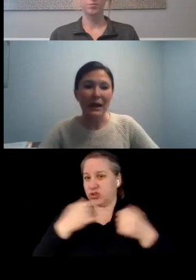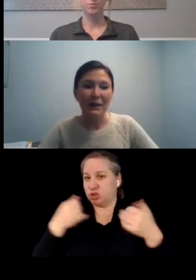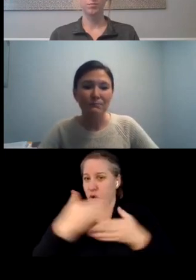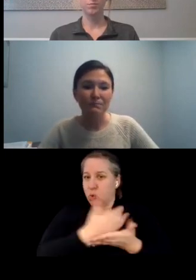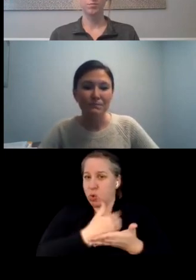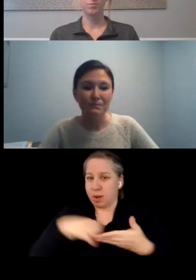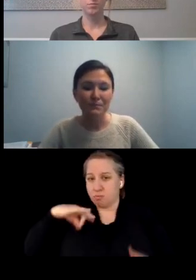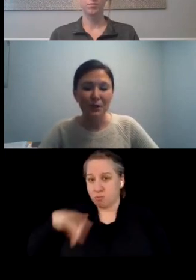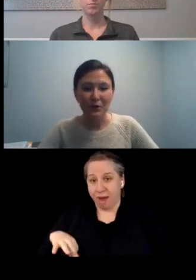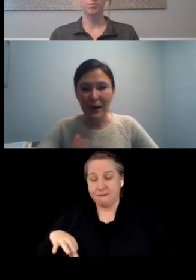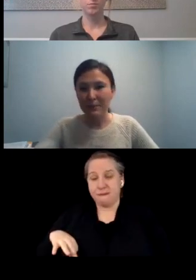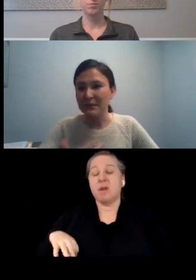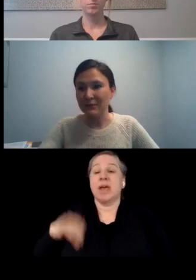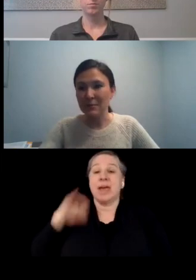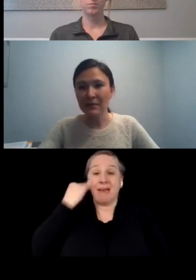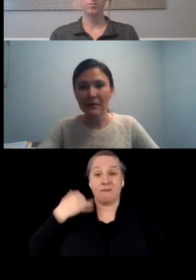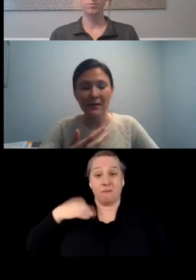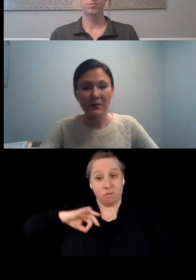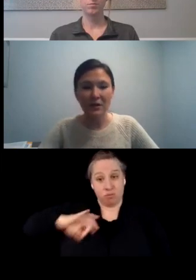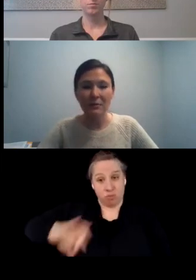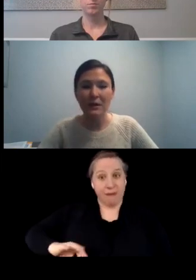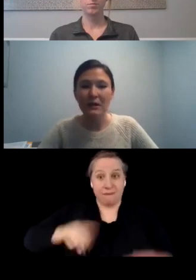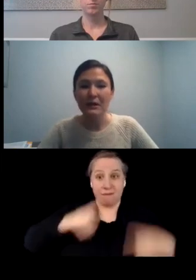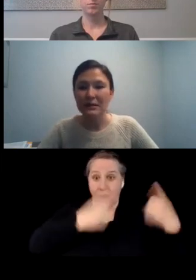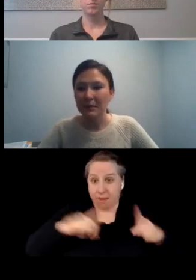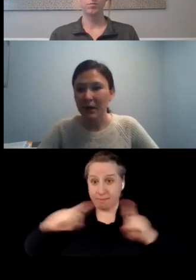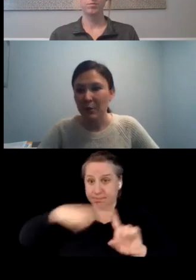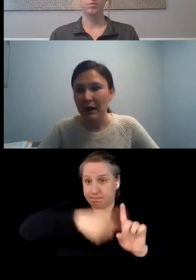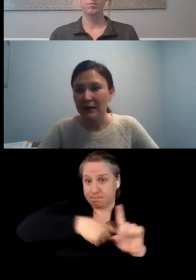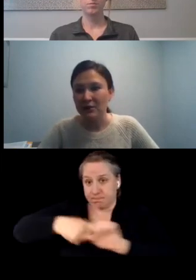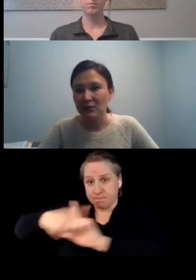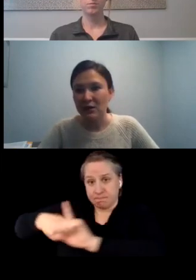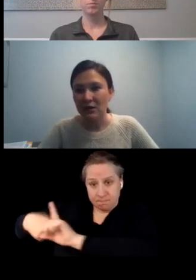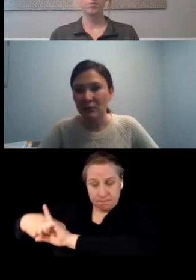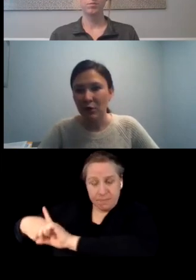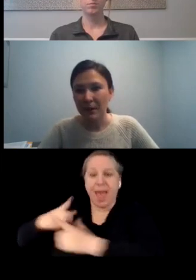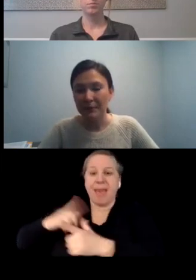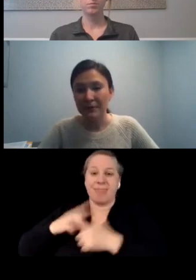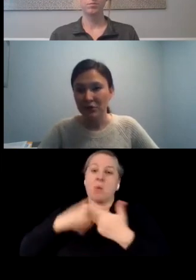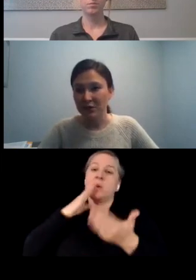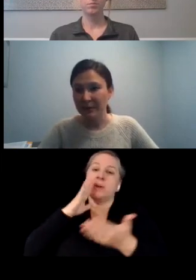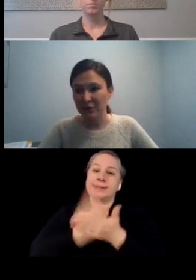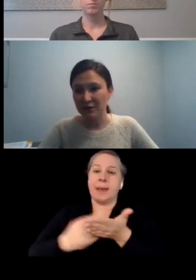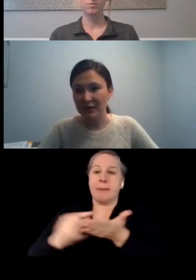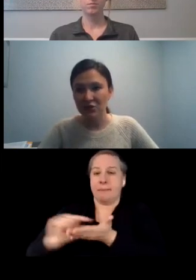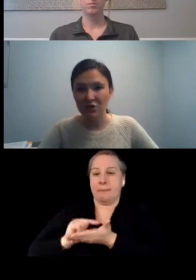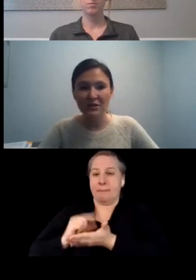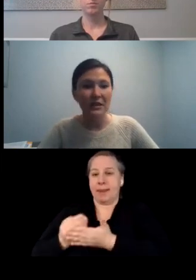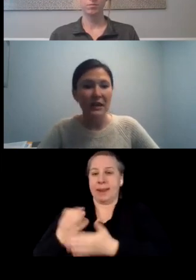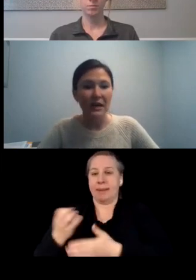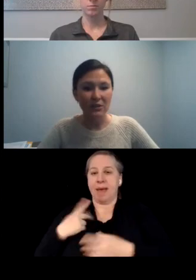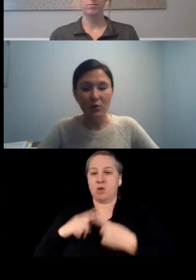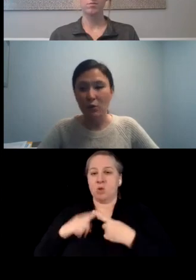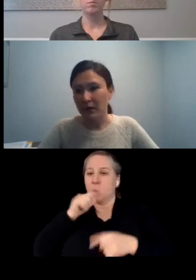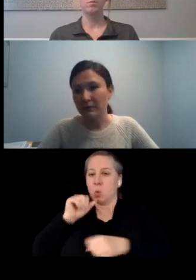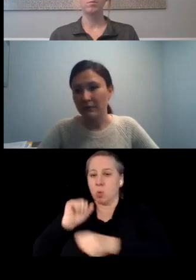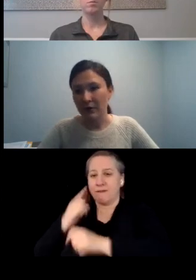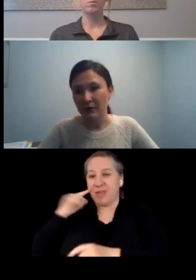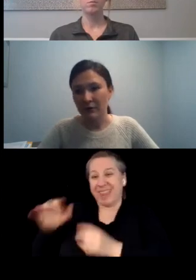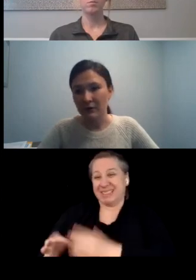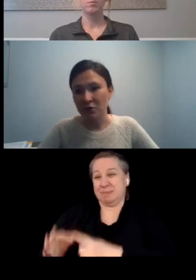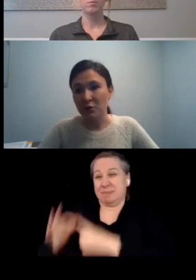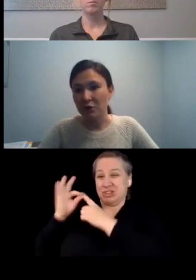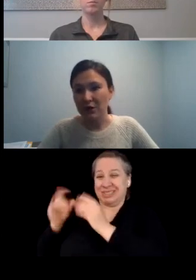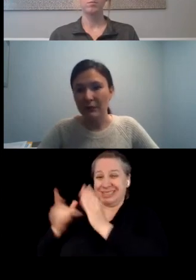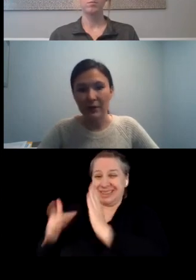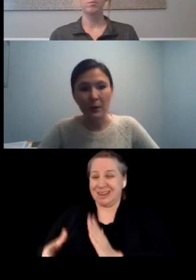profitability happens every month, then there's going to be some kickback to the employee population, especially our technicians, to reward them